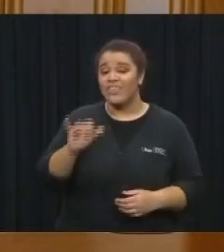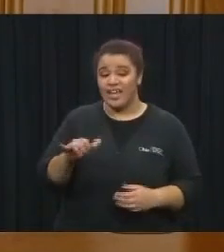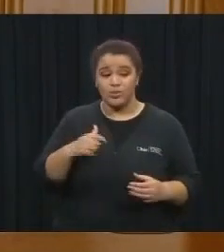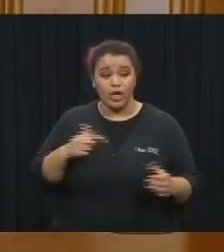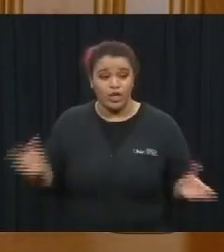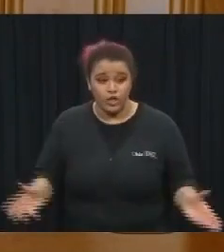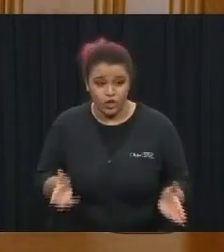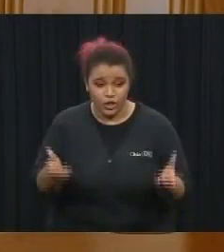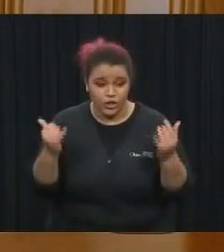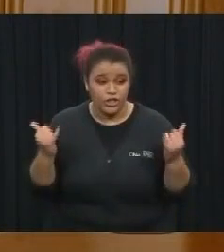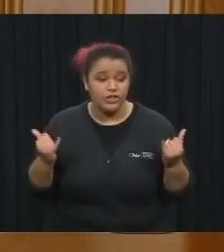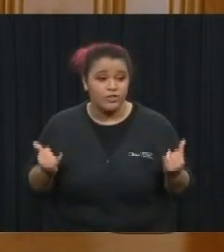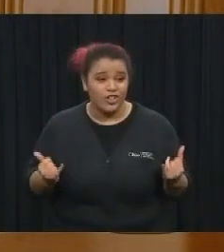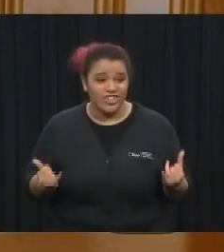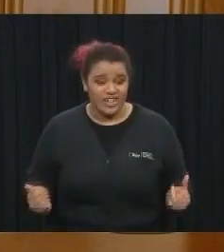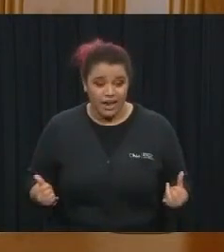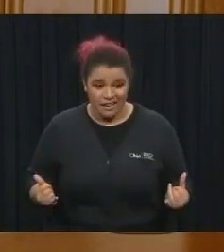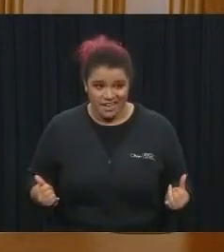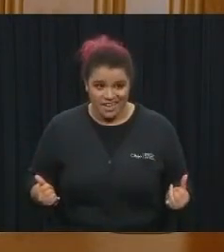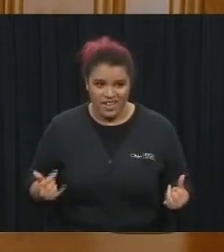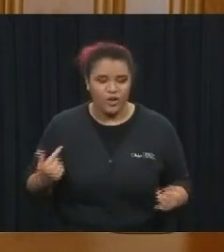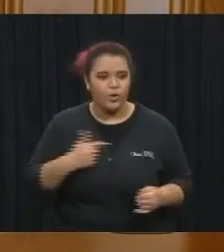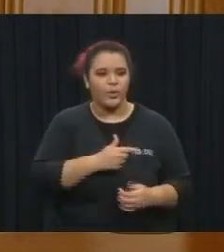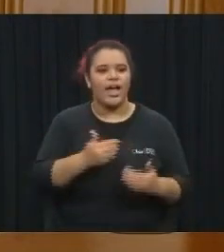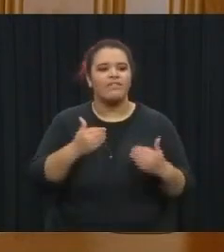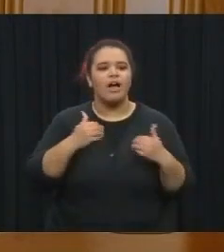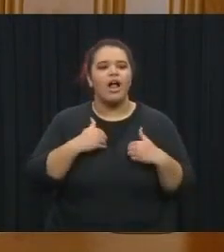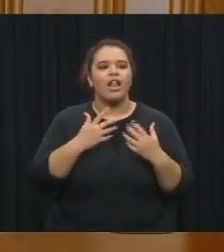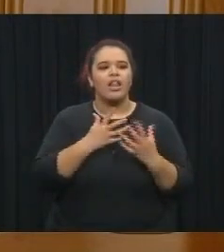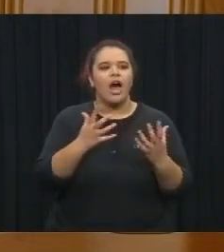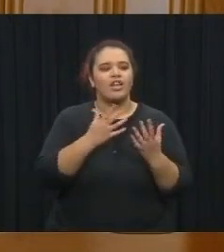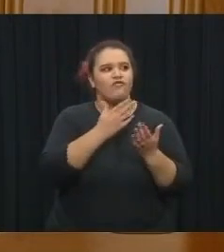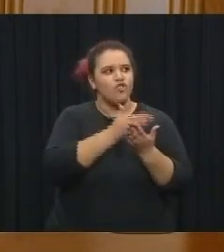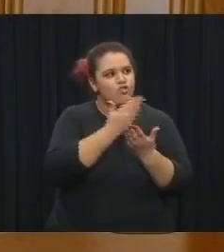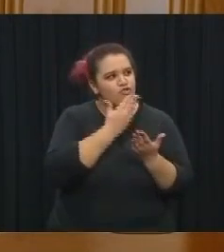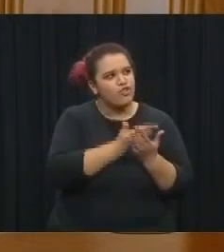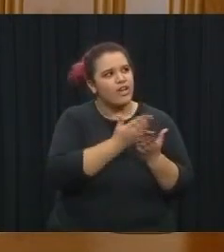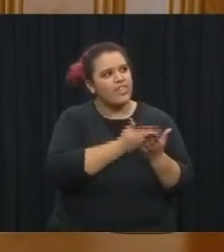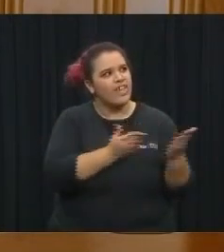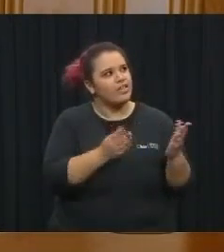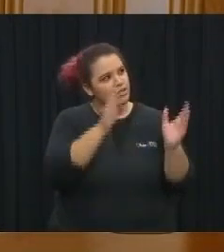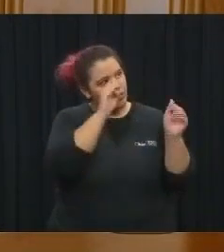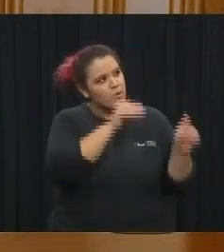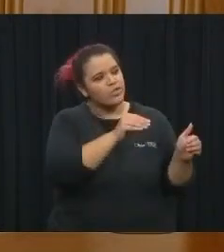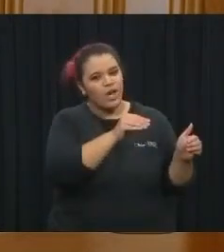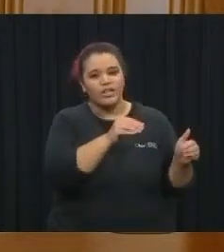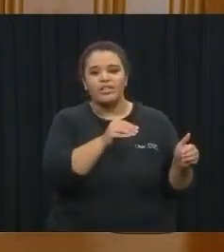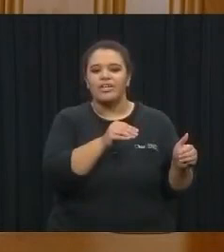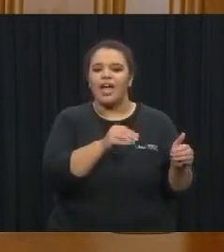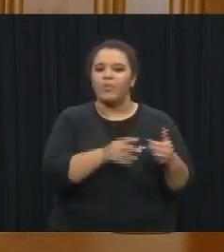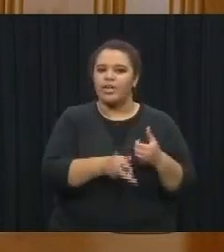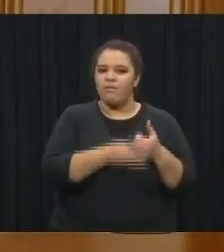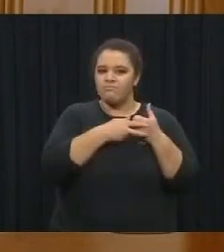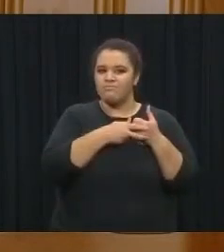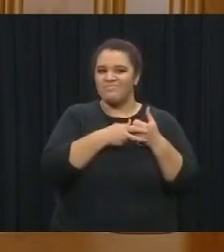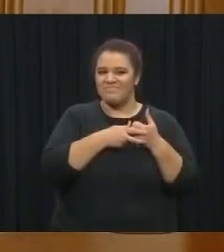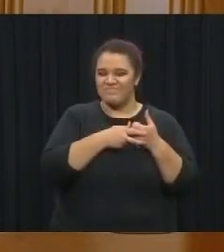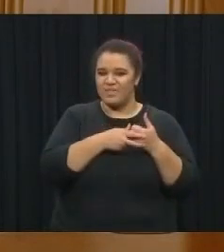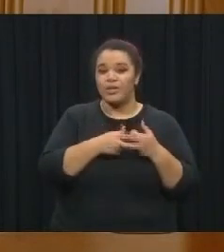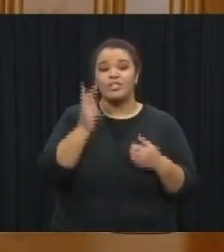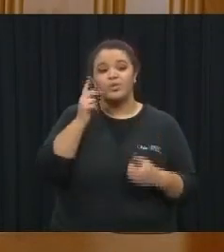is good. We have a lot to hold on to. We have a lot that is good in Ohio. We'll see you all tomorrow at 2 o'clock. Thank